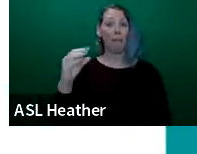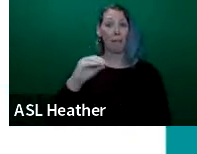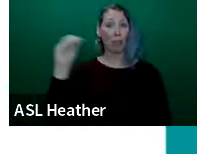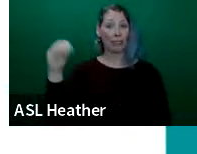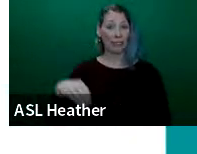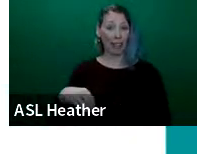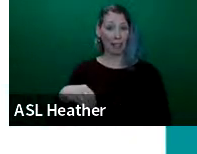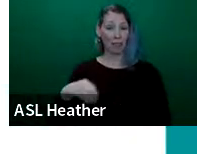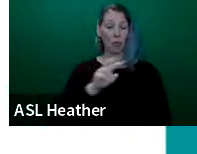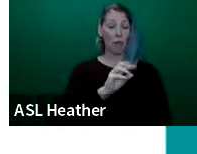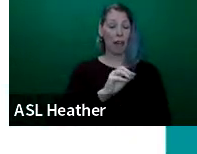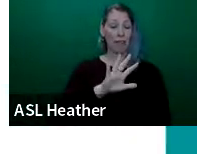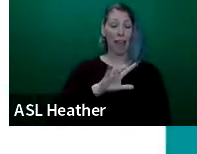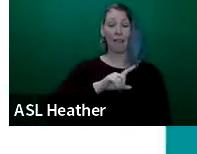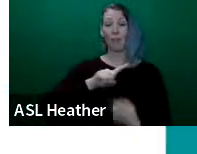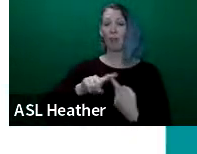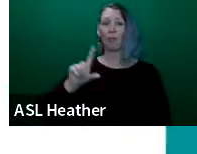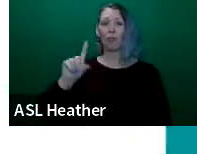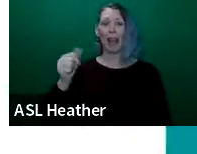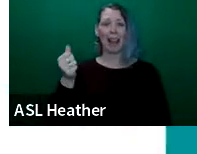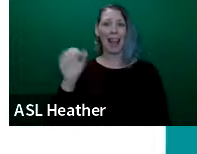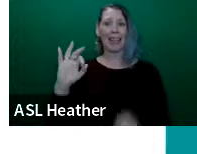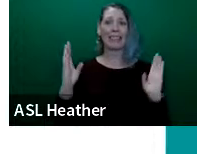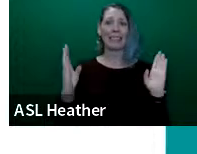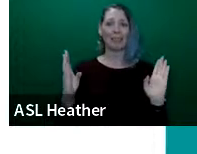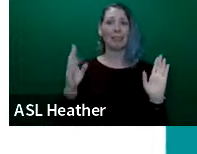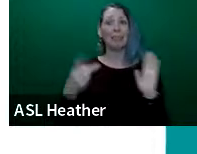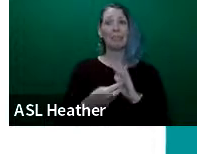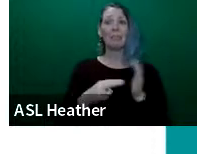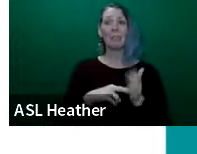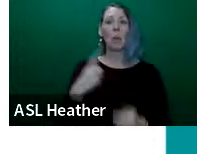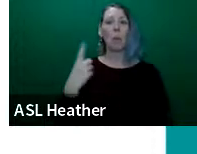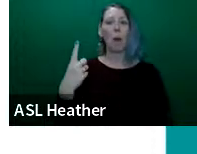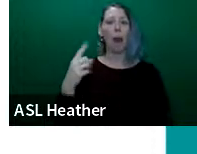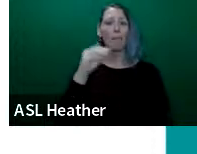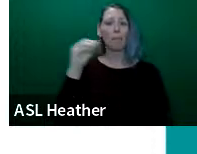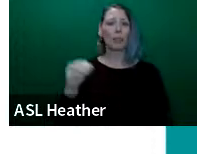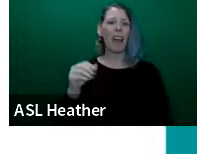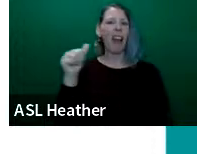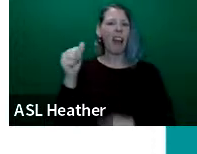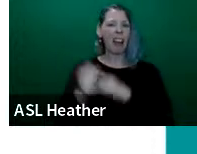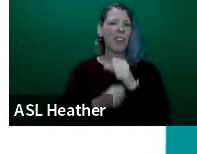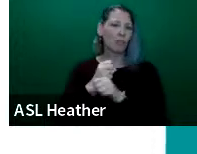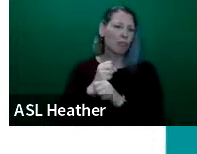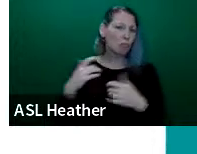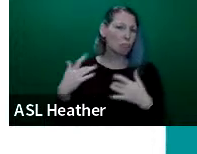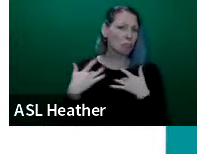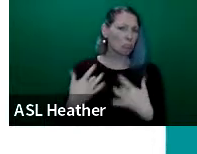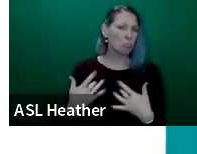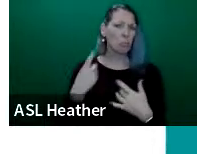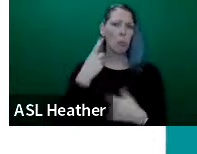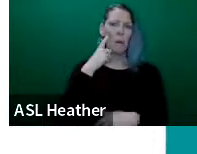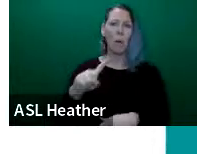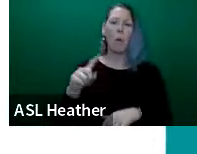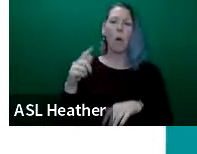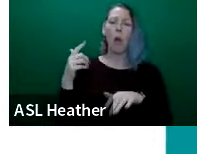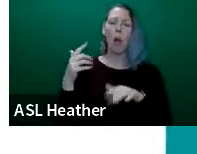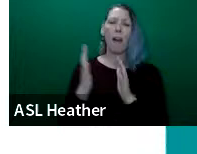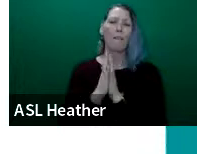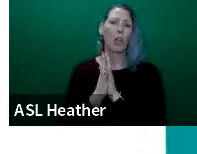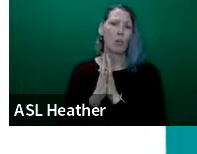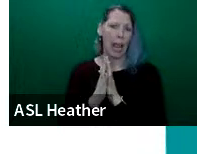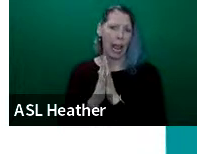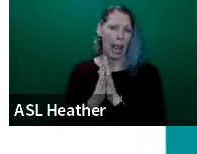between 2005 and 2019. That's about 1% per year. That's typical, the average for freeways, kind of